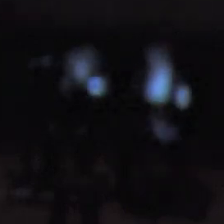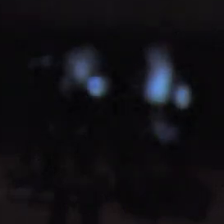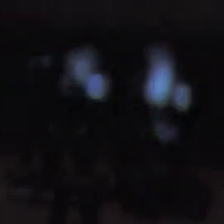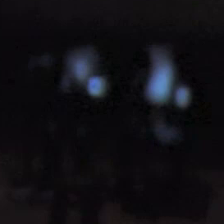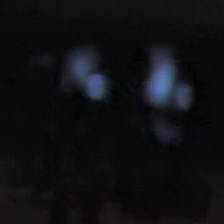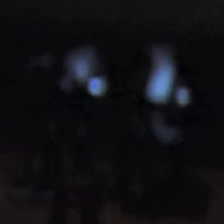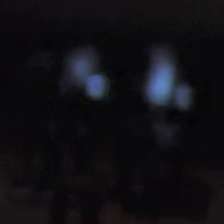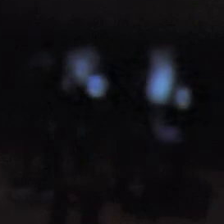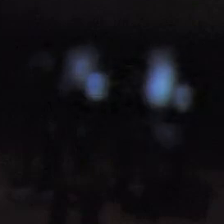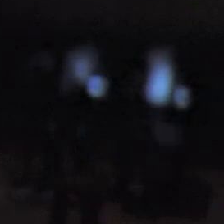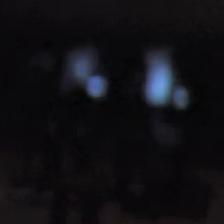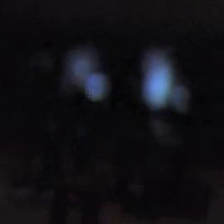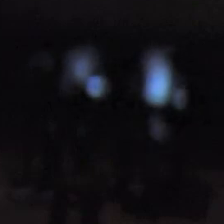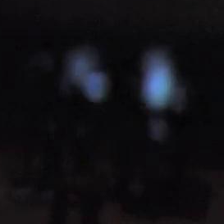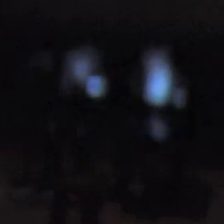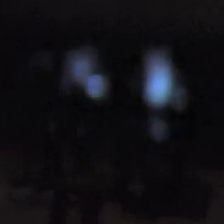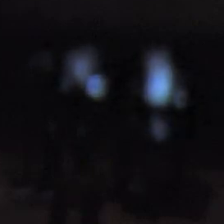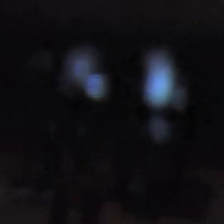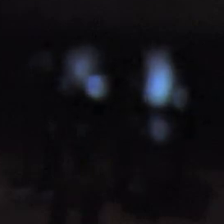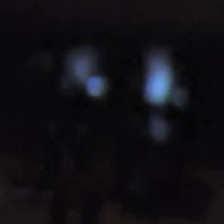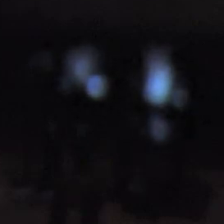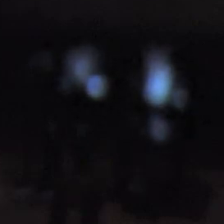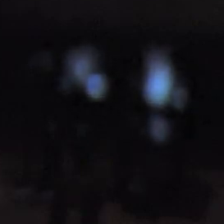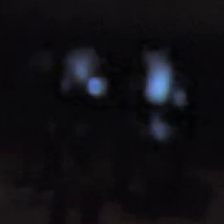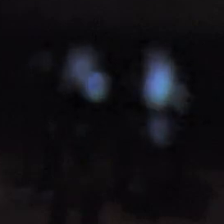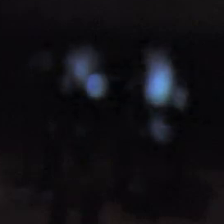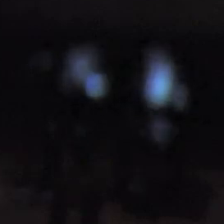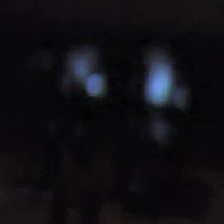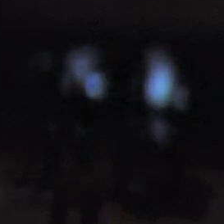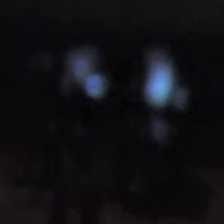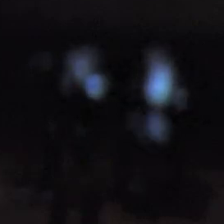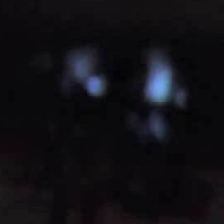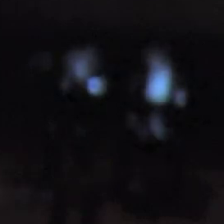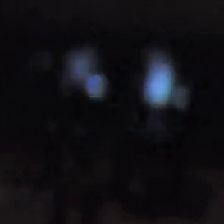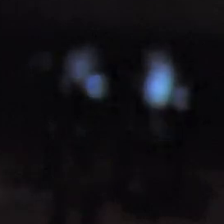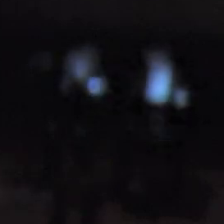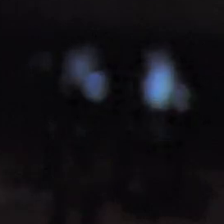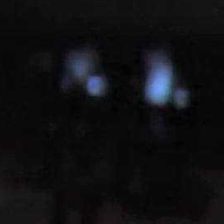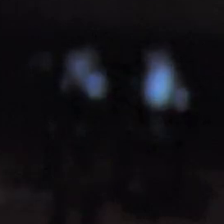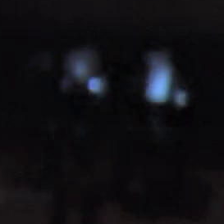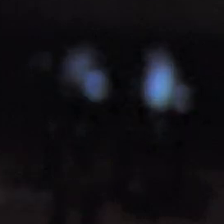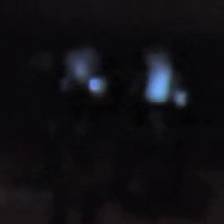be this is his new